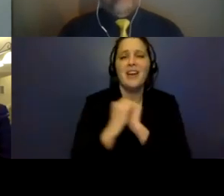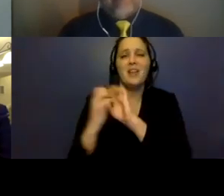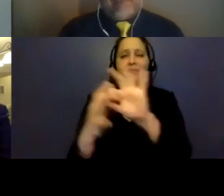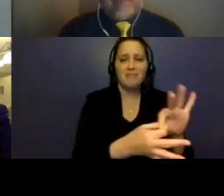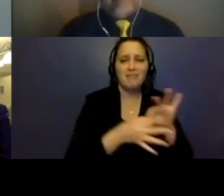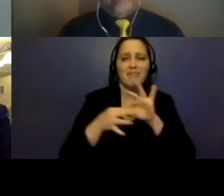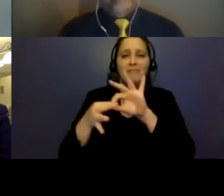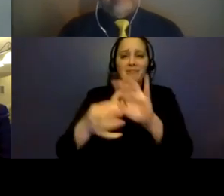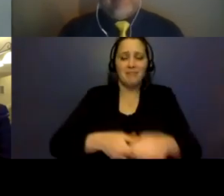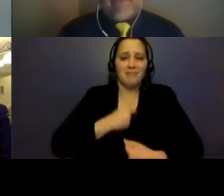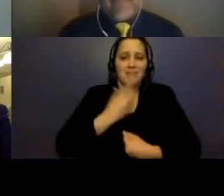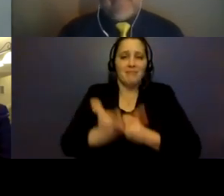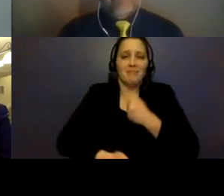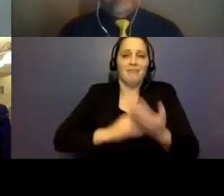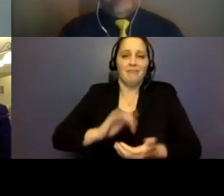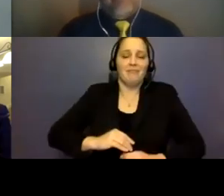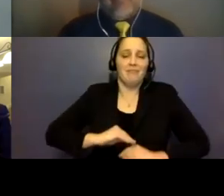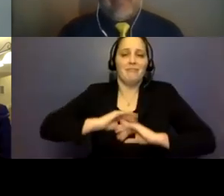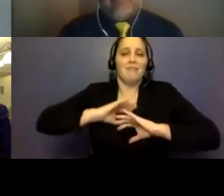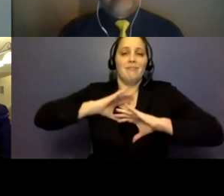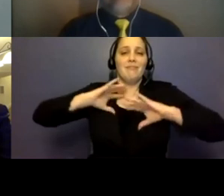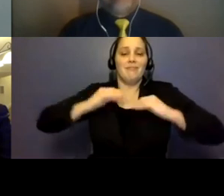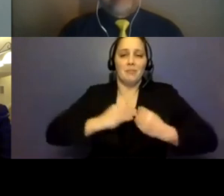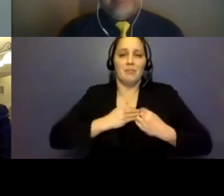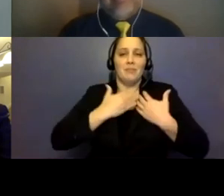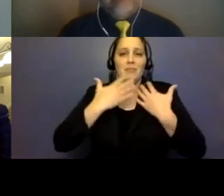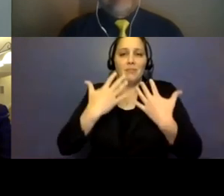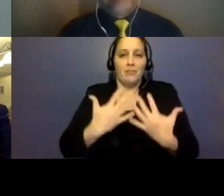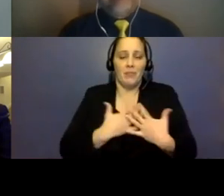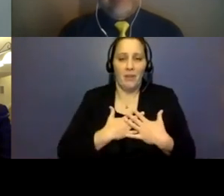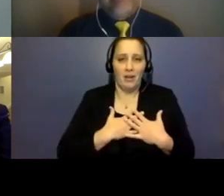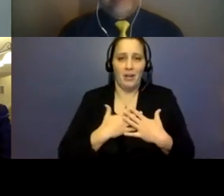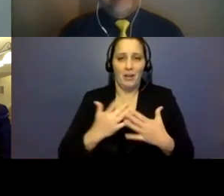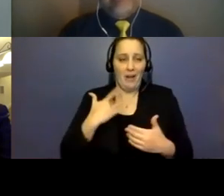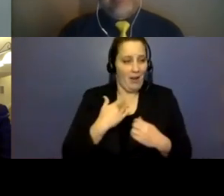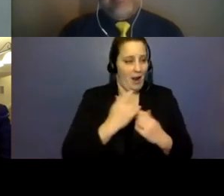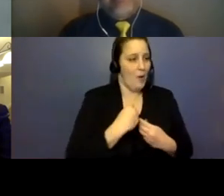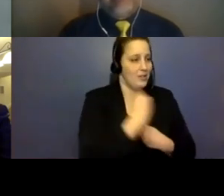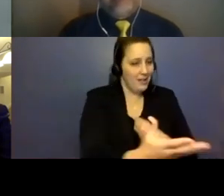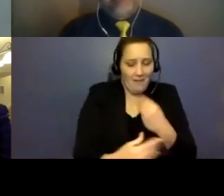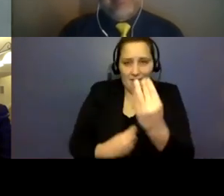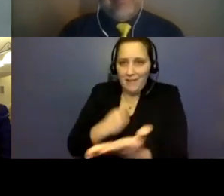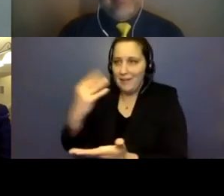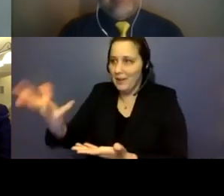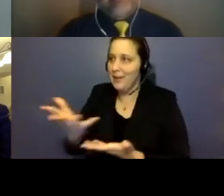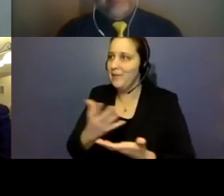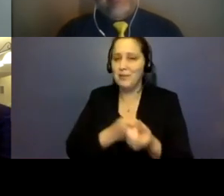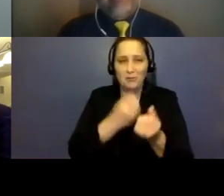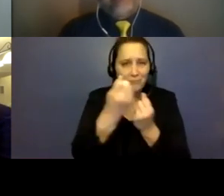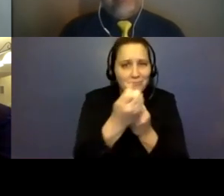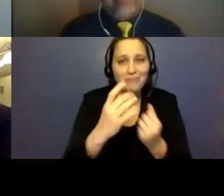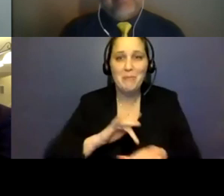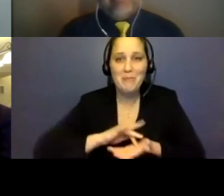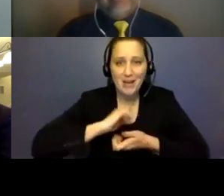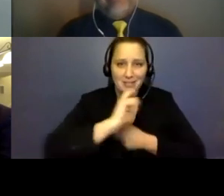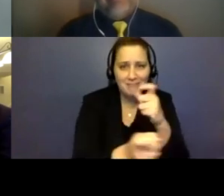that space, literally, for me, it felt like going around giving out medicine. It felt like it